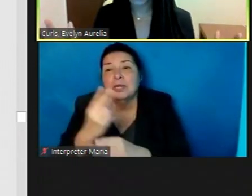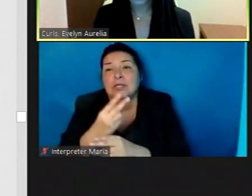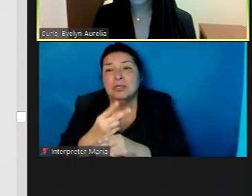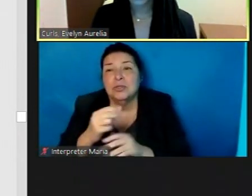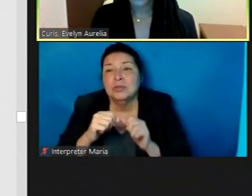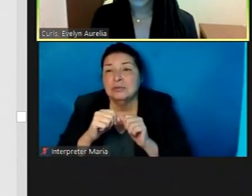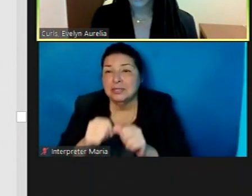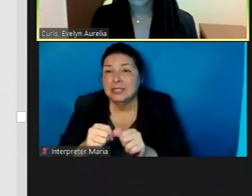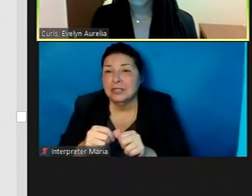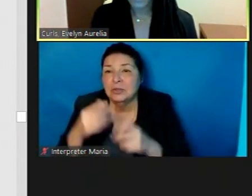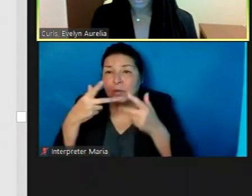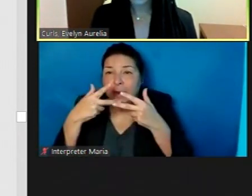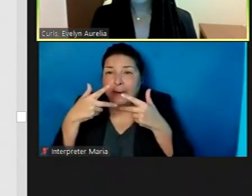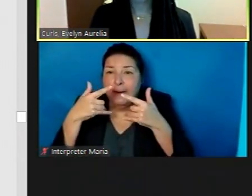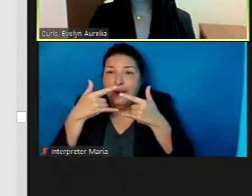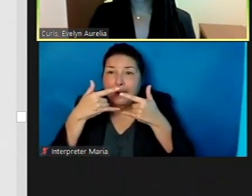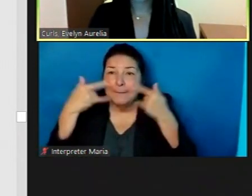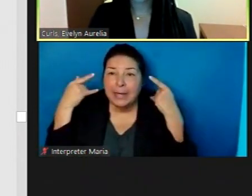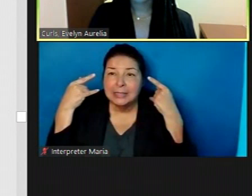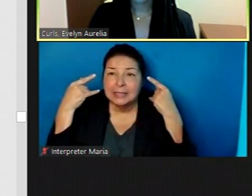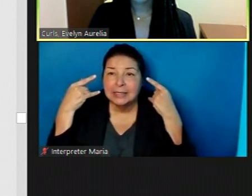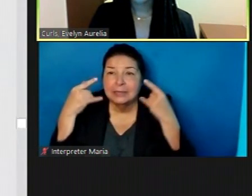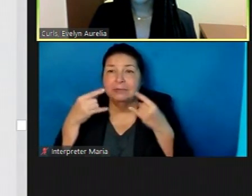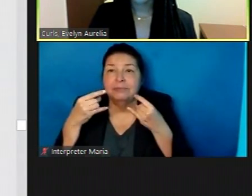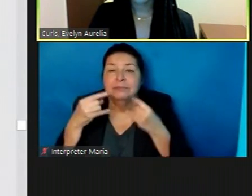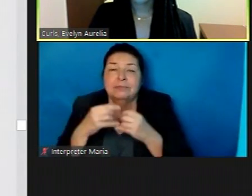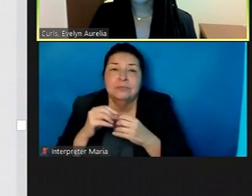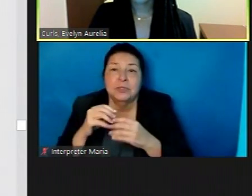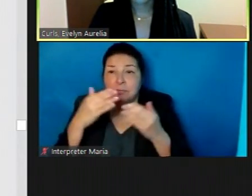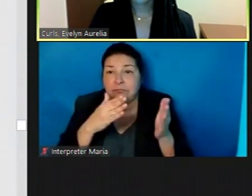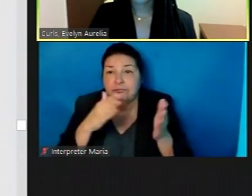feet apart. Next slide.